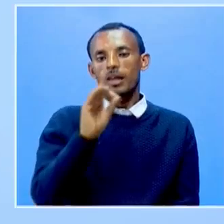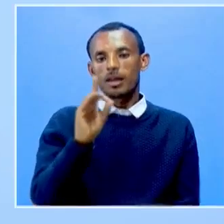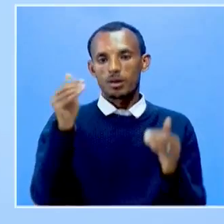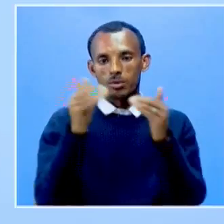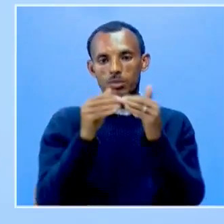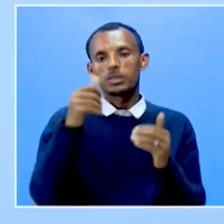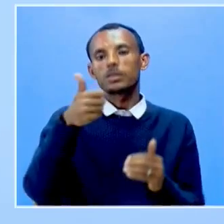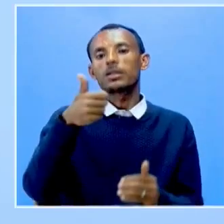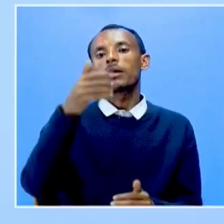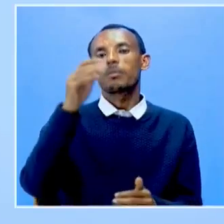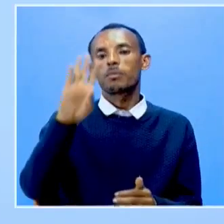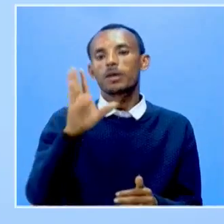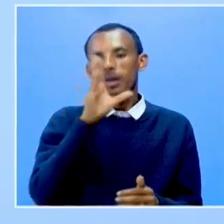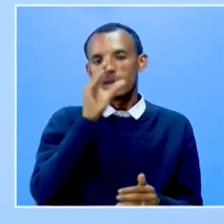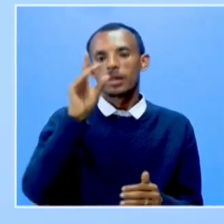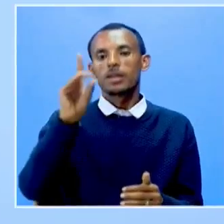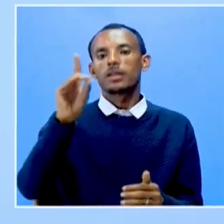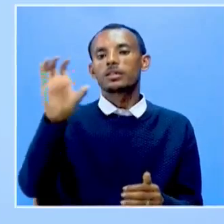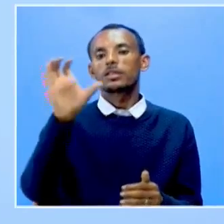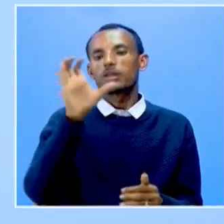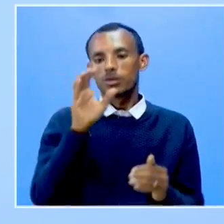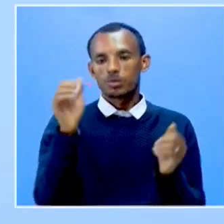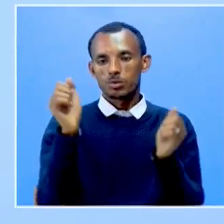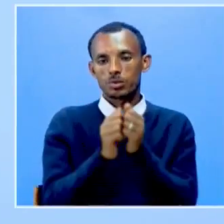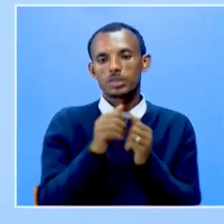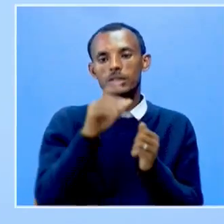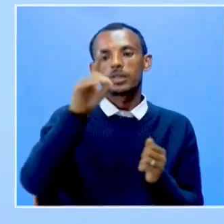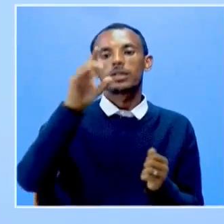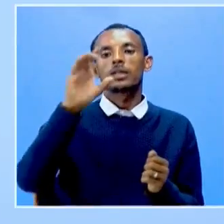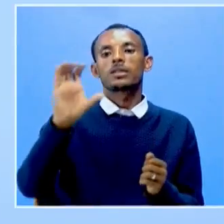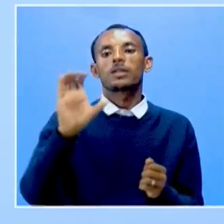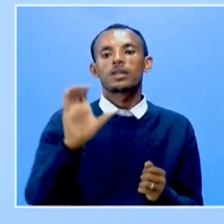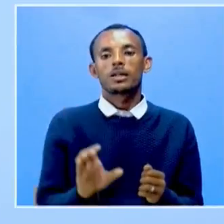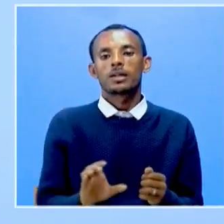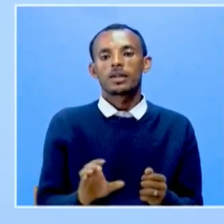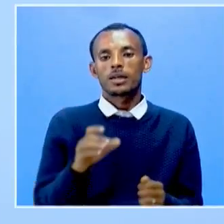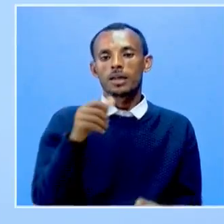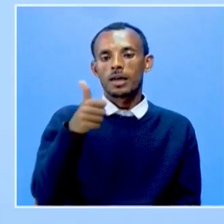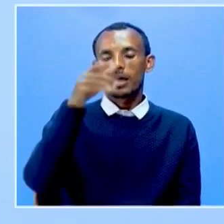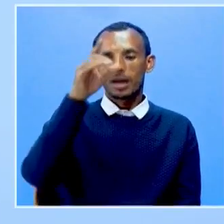with CD. Therefore, ABC is congruent to ADC,